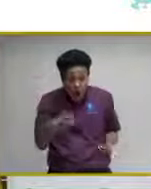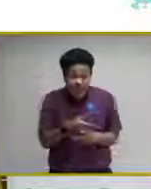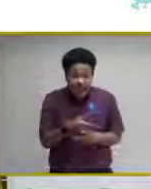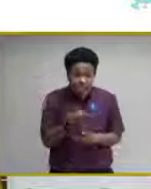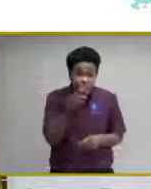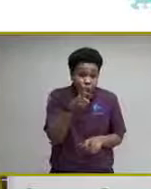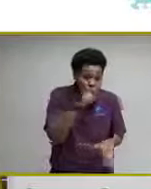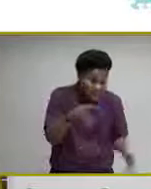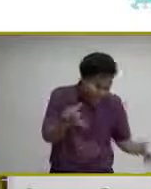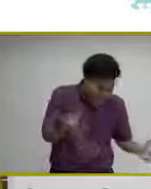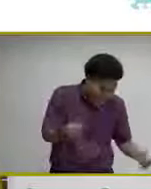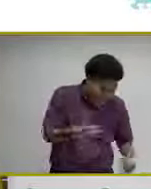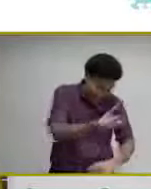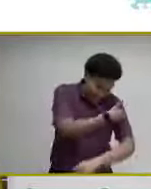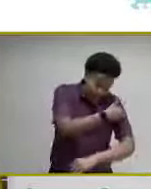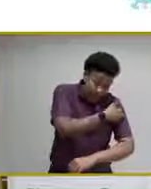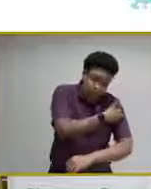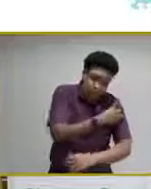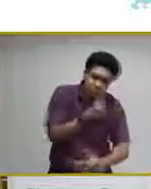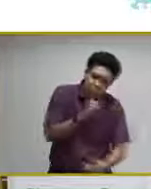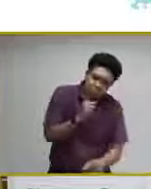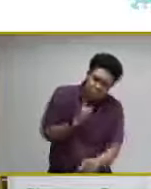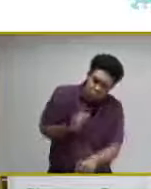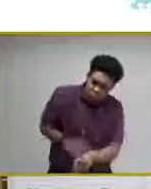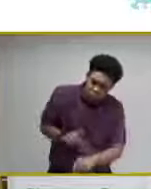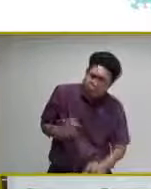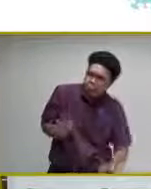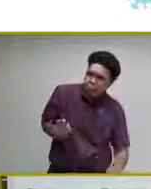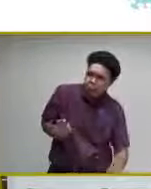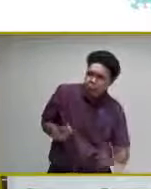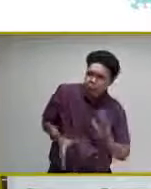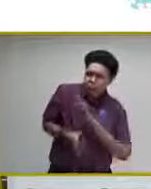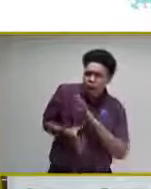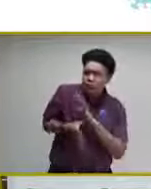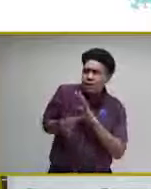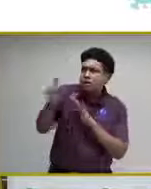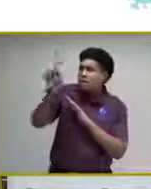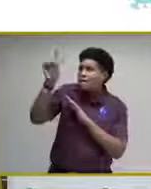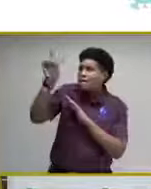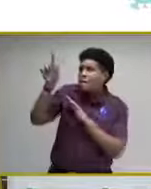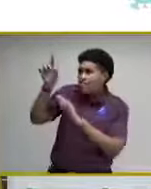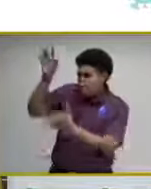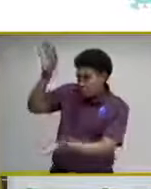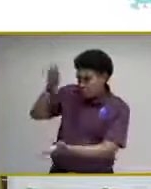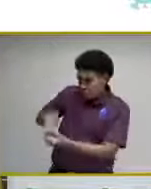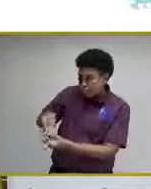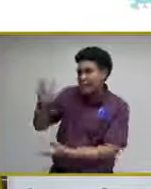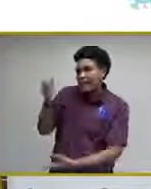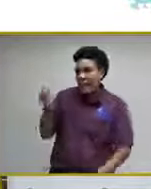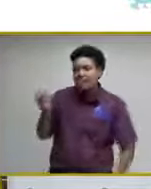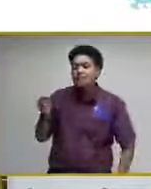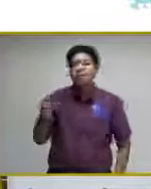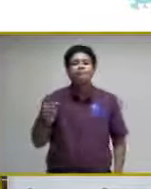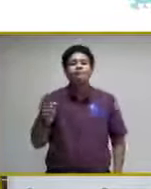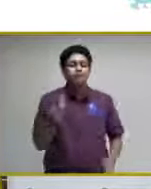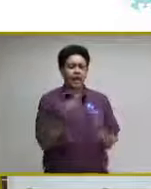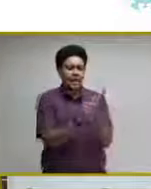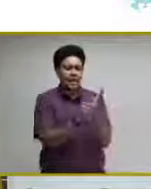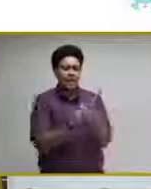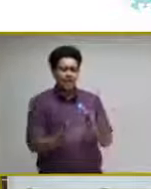is to receive vaccine receives it in terms of the priority population; legitimacy